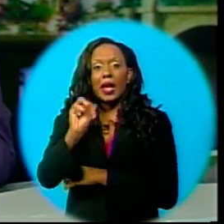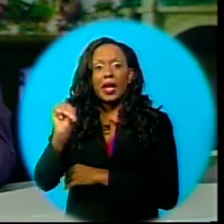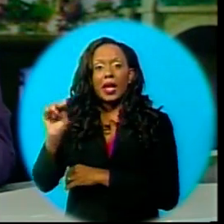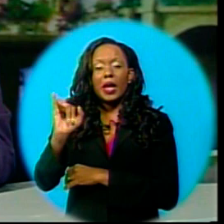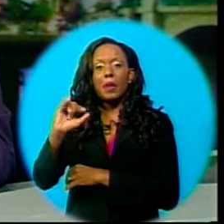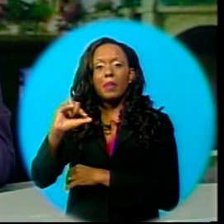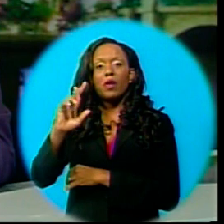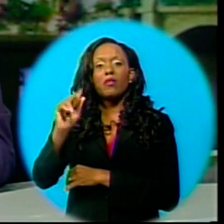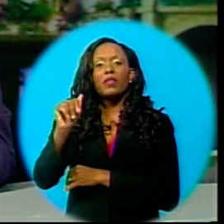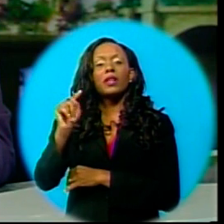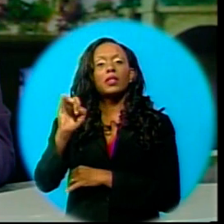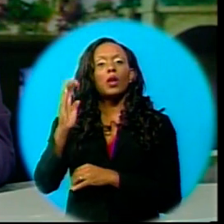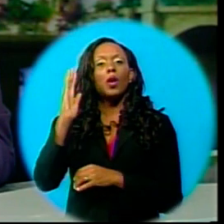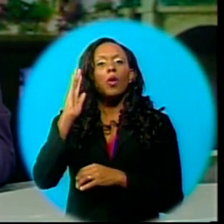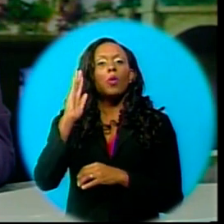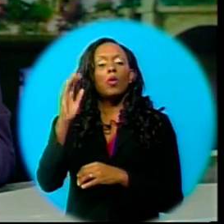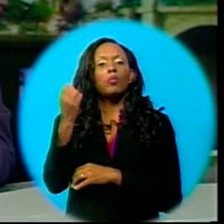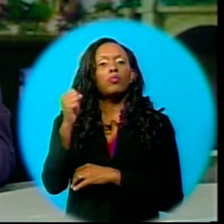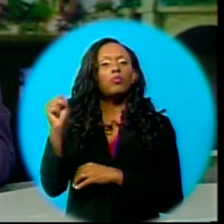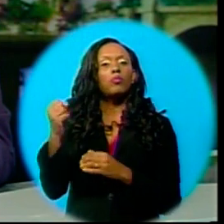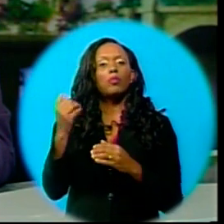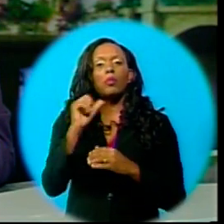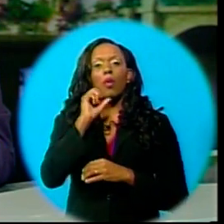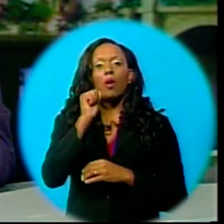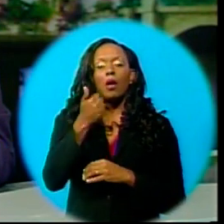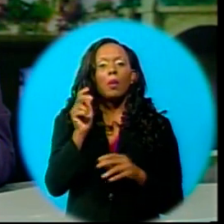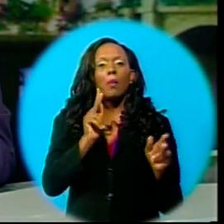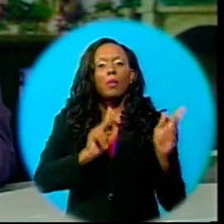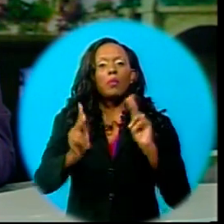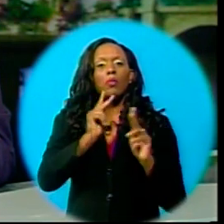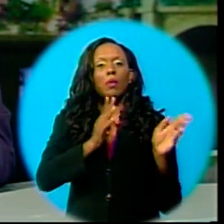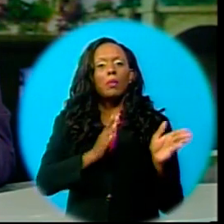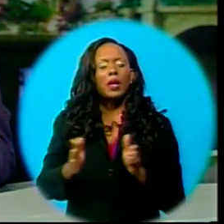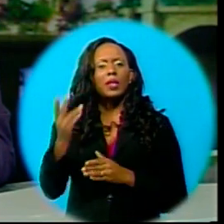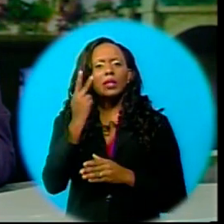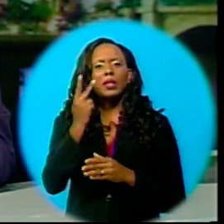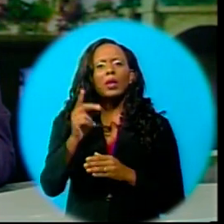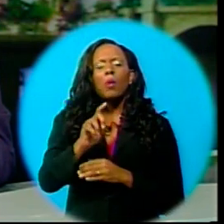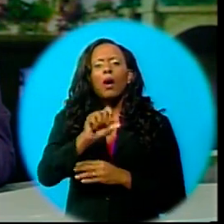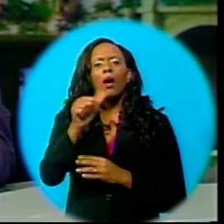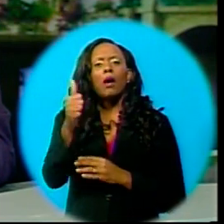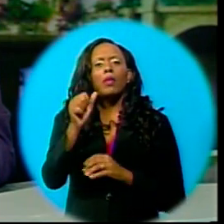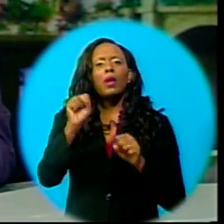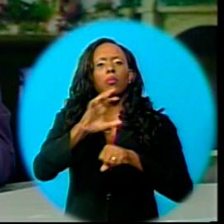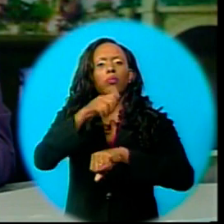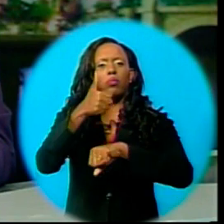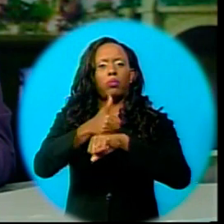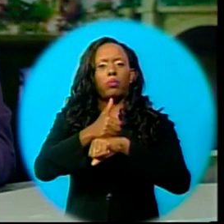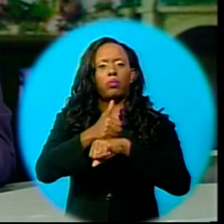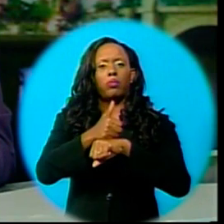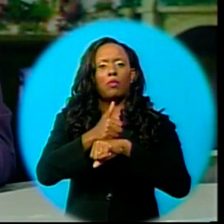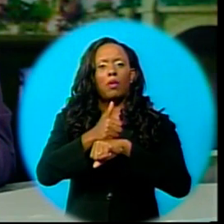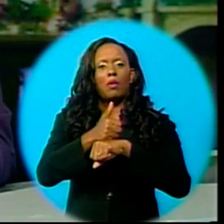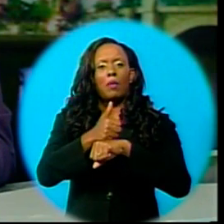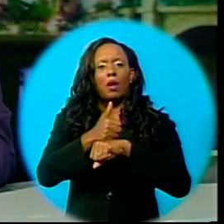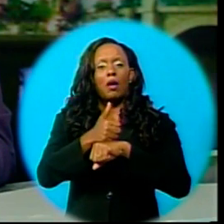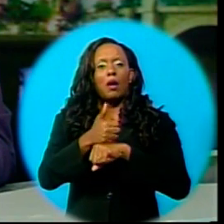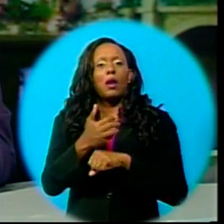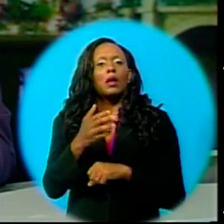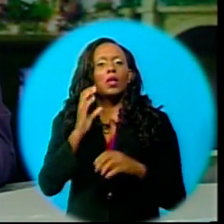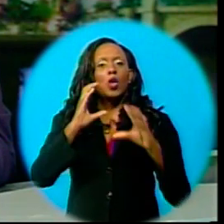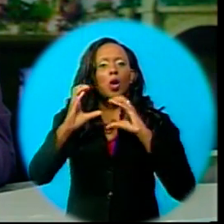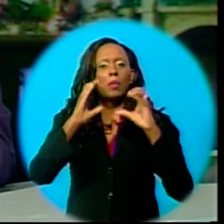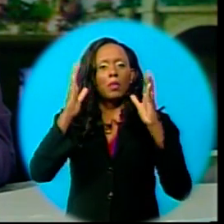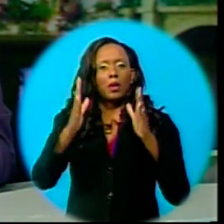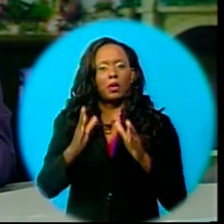have commented on what plans may be put in place if impact of the union's Phase 3 is significant. Communications specialist